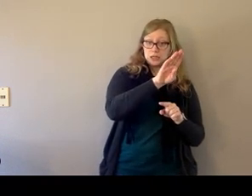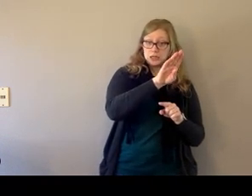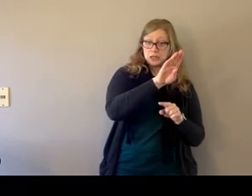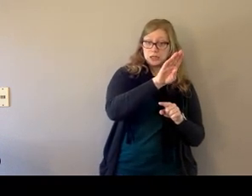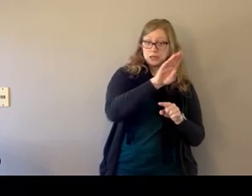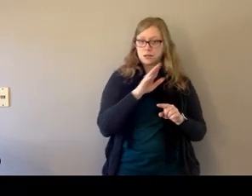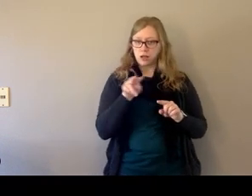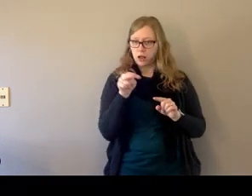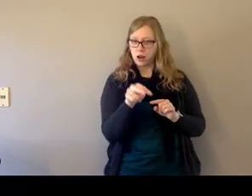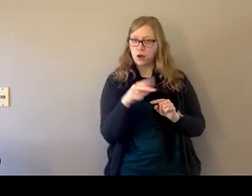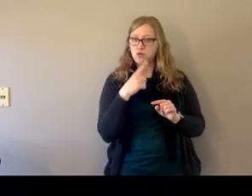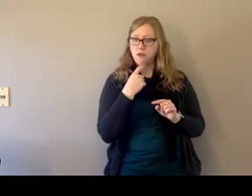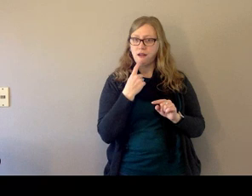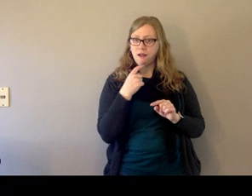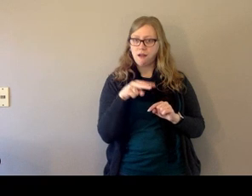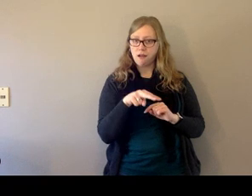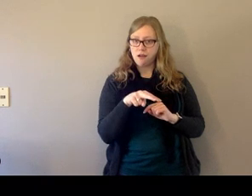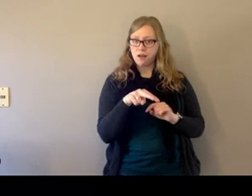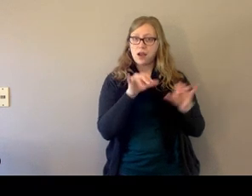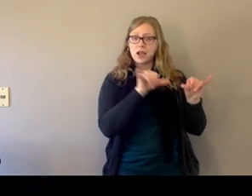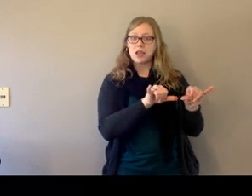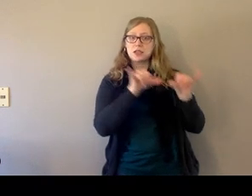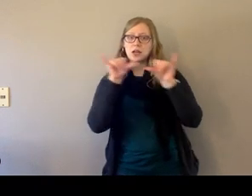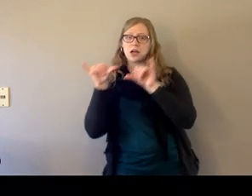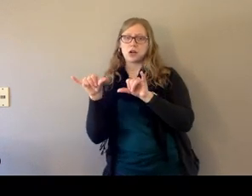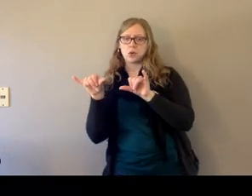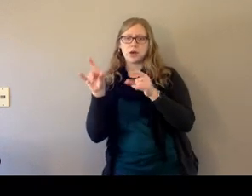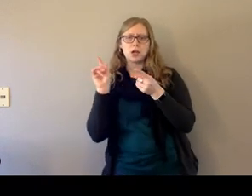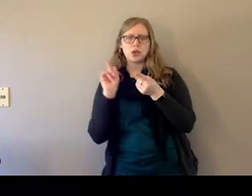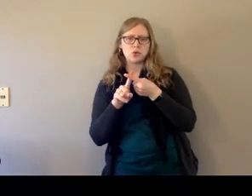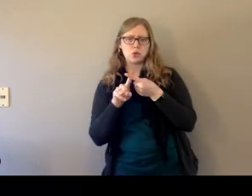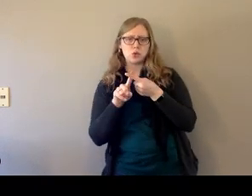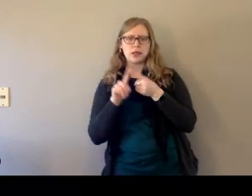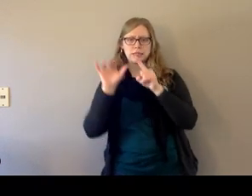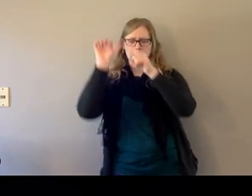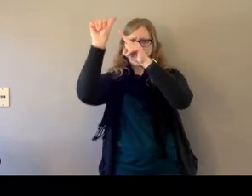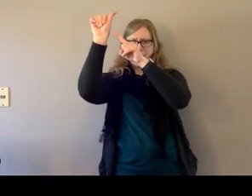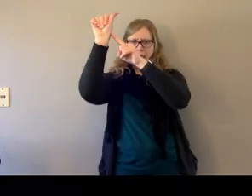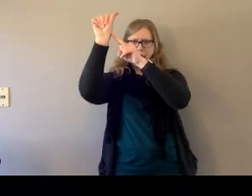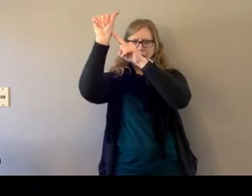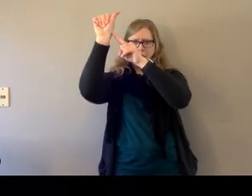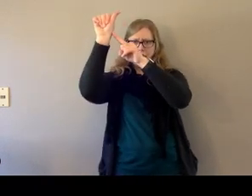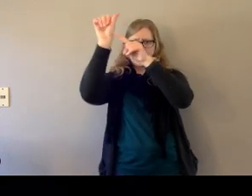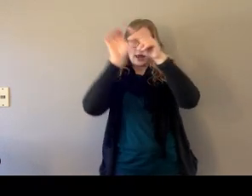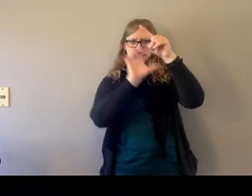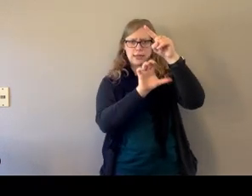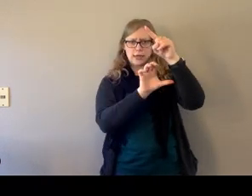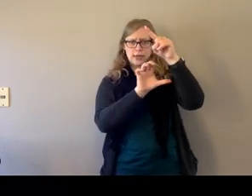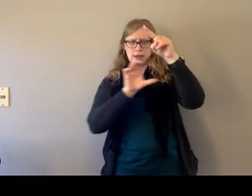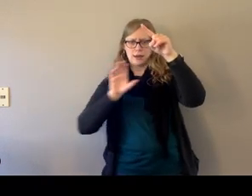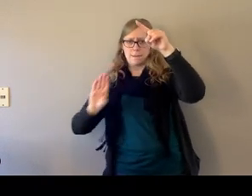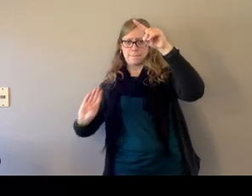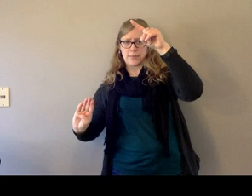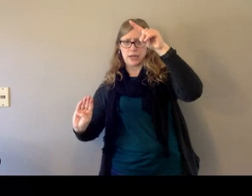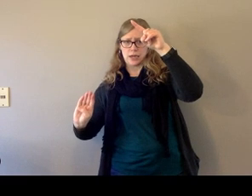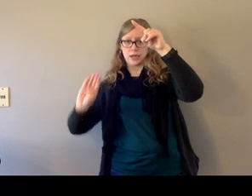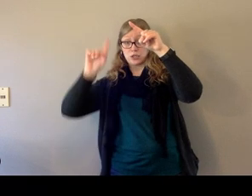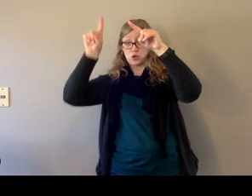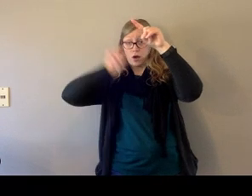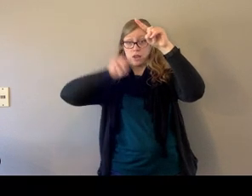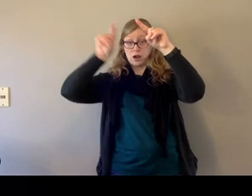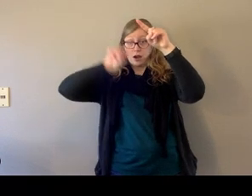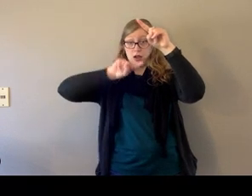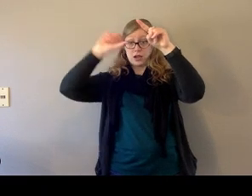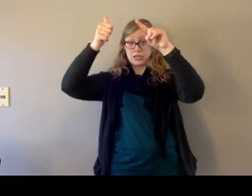is congruent. So now how did I name this triangle? I did ACB, so 10